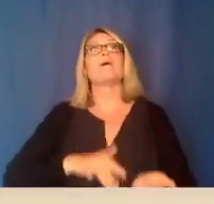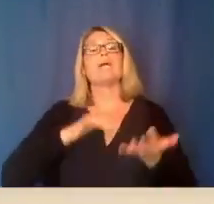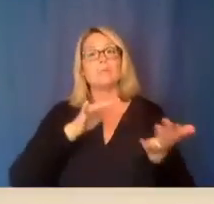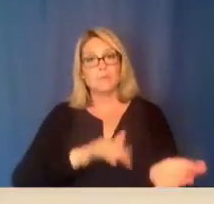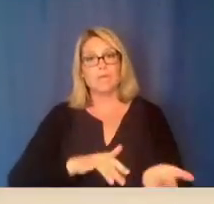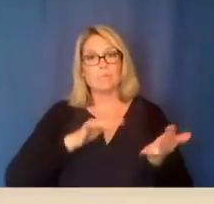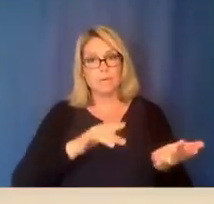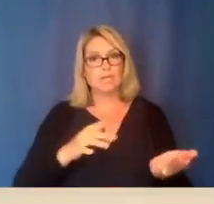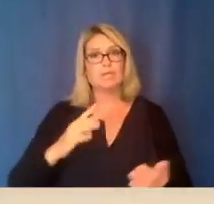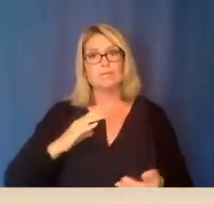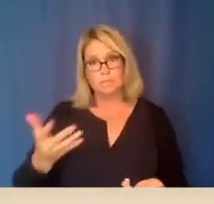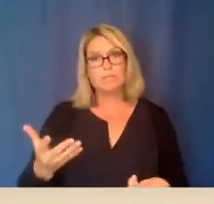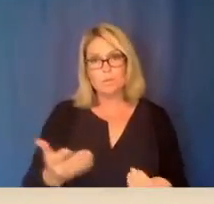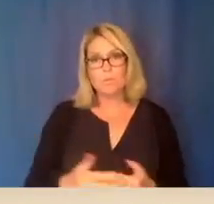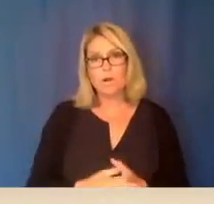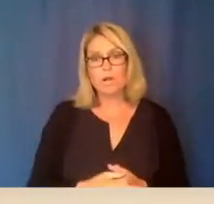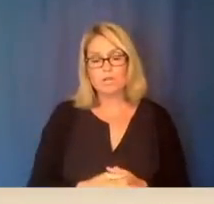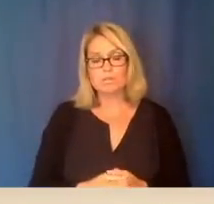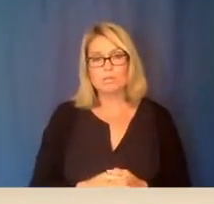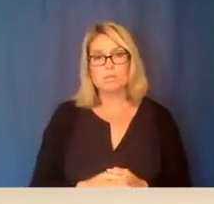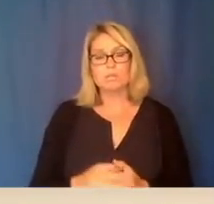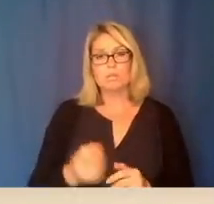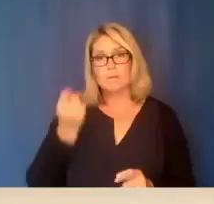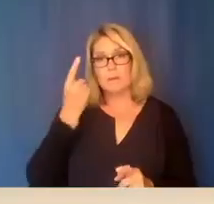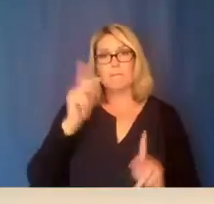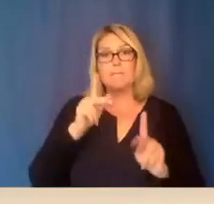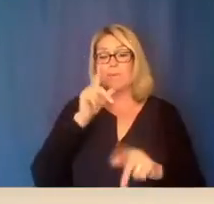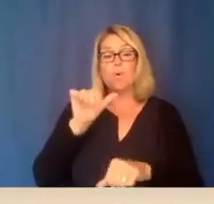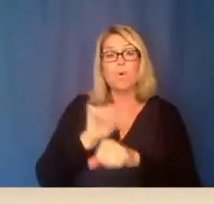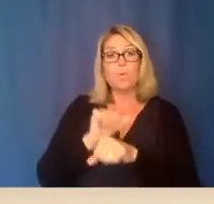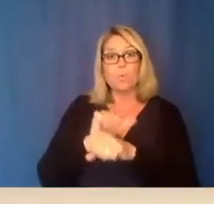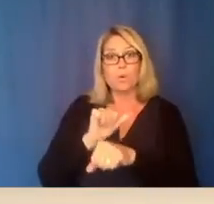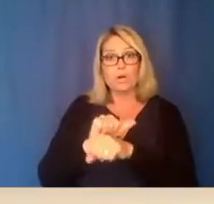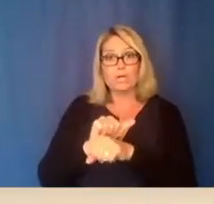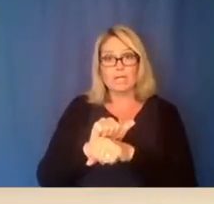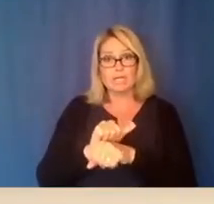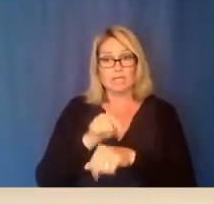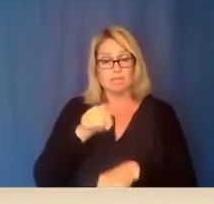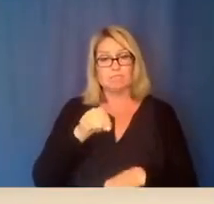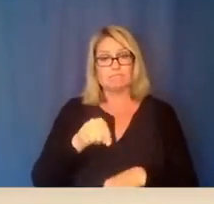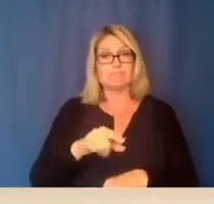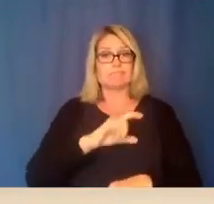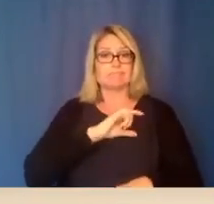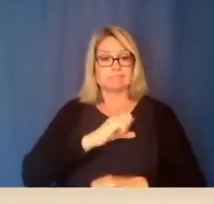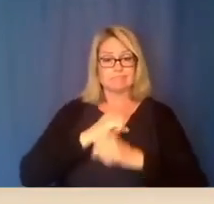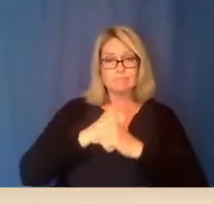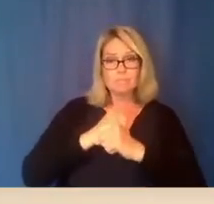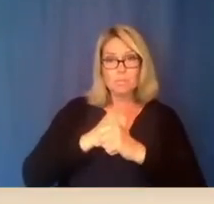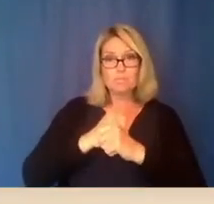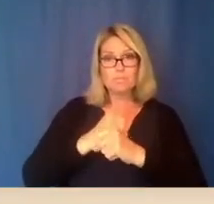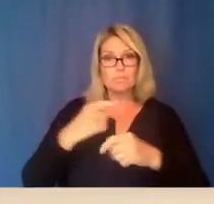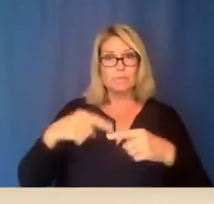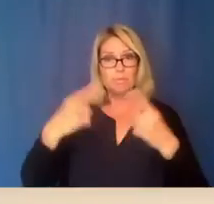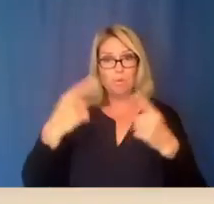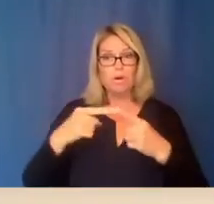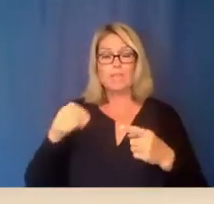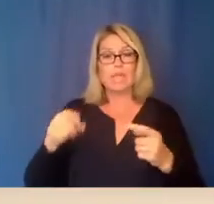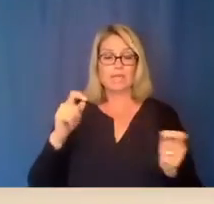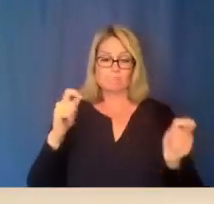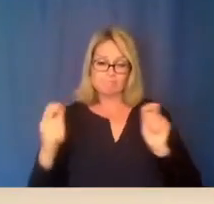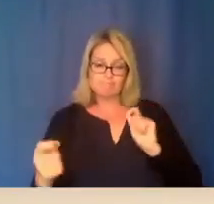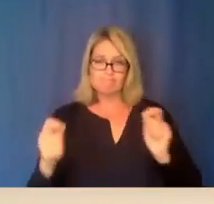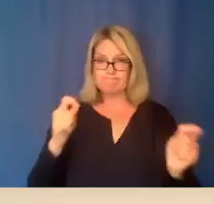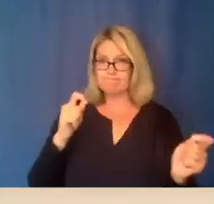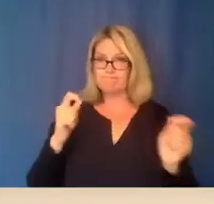it's got the people who are working at the points of entry have already made all sorts of adjustments